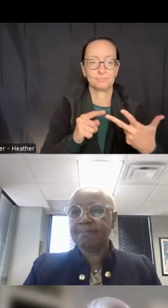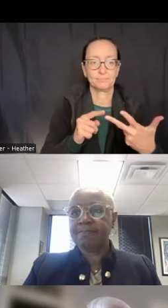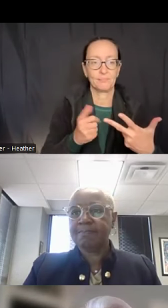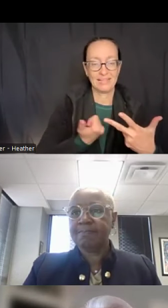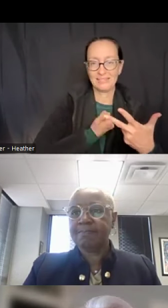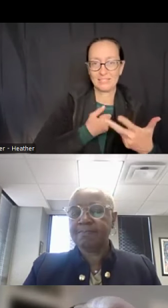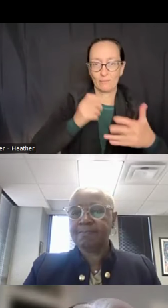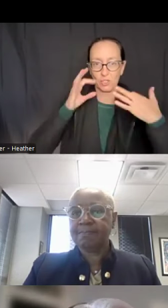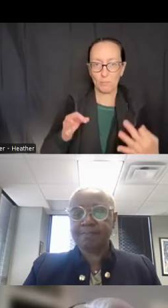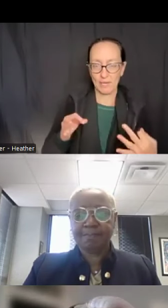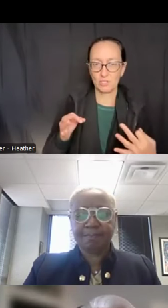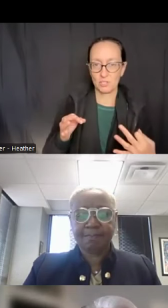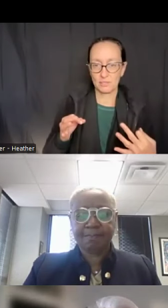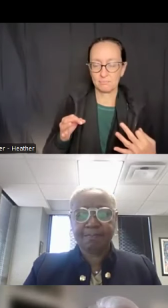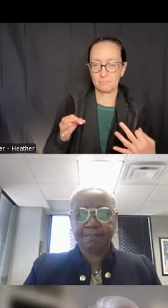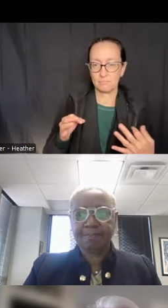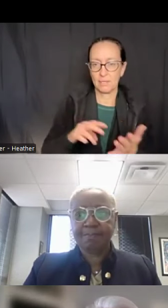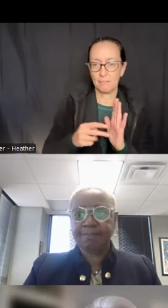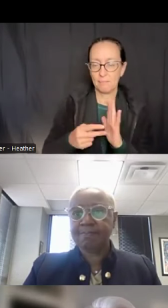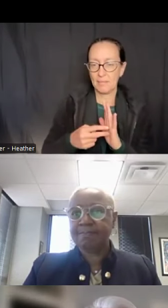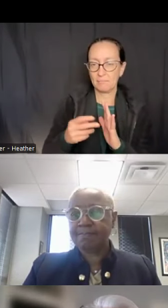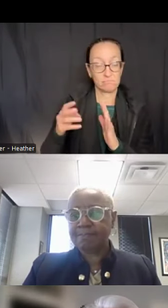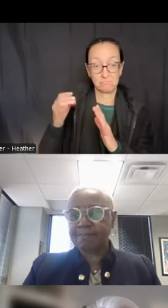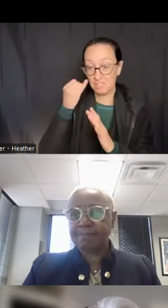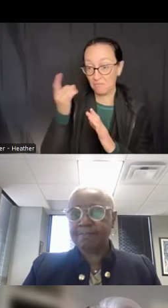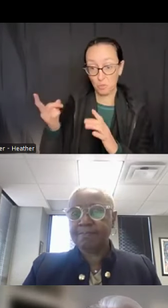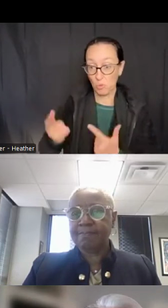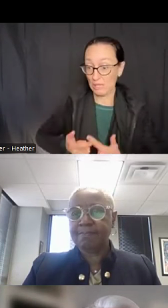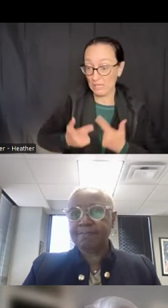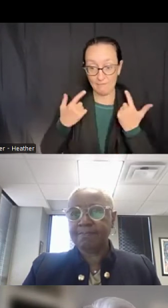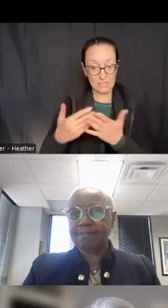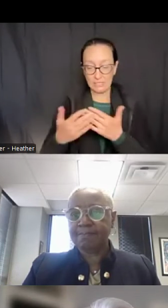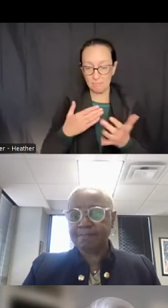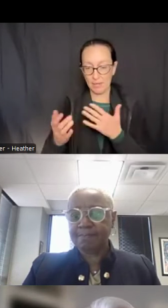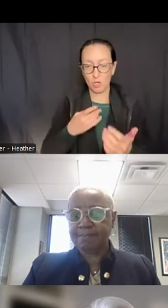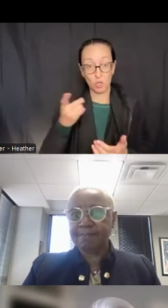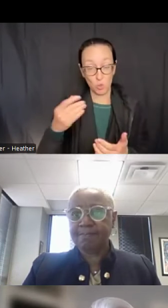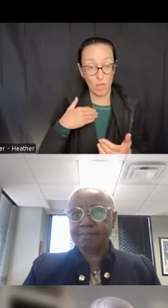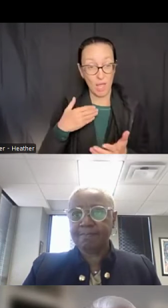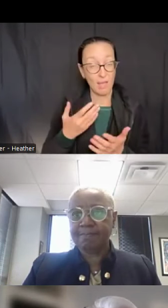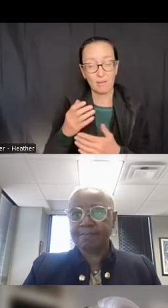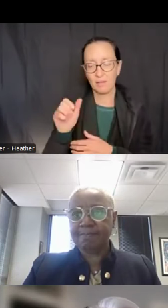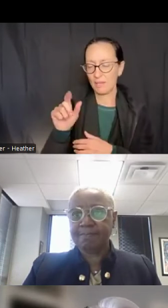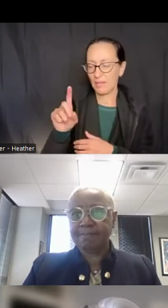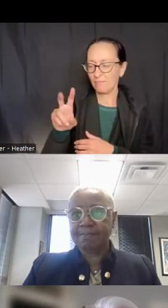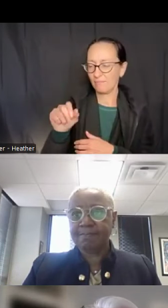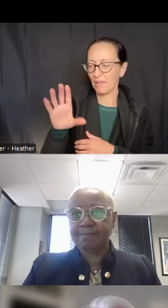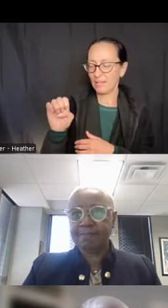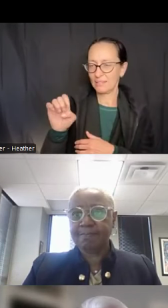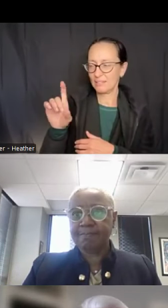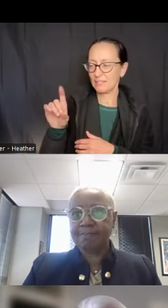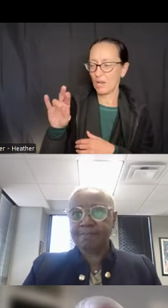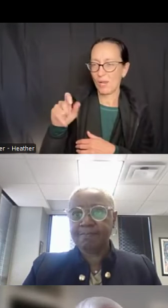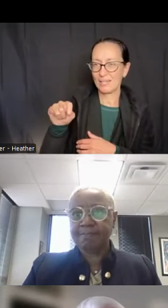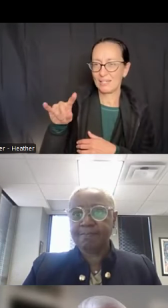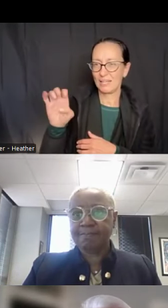you have advance directives? Are you interested in signing an advance directive? Advance directives are the documents